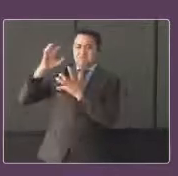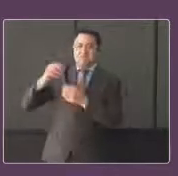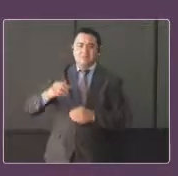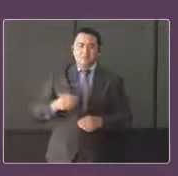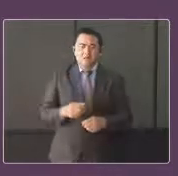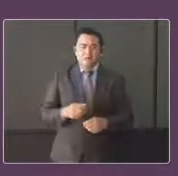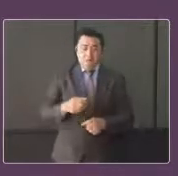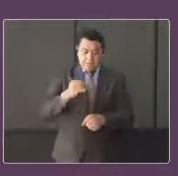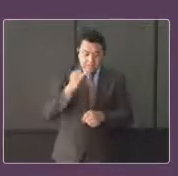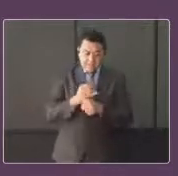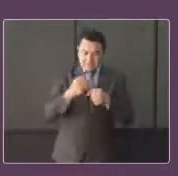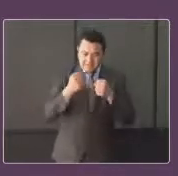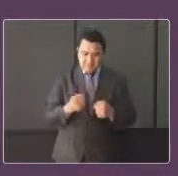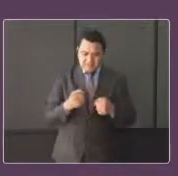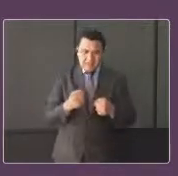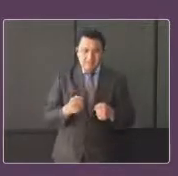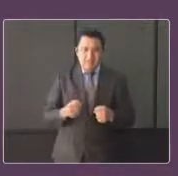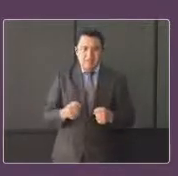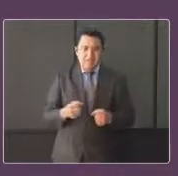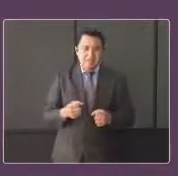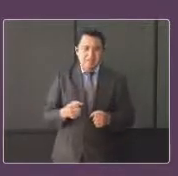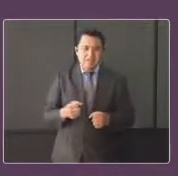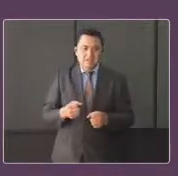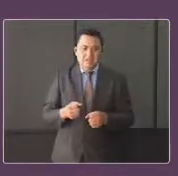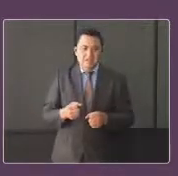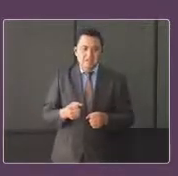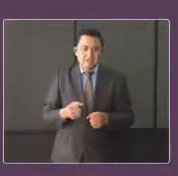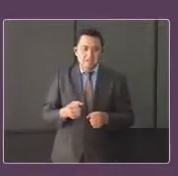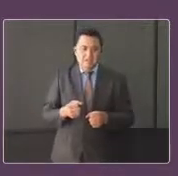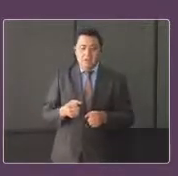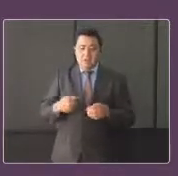same problems: insecurity,